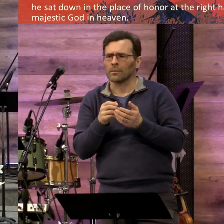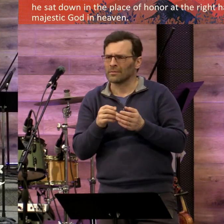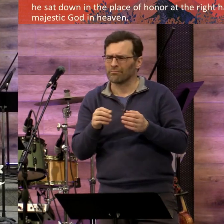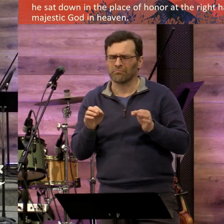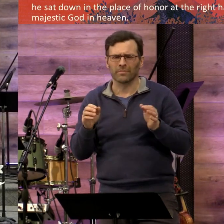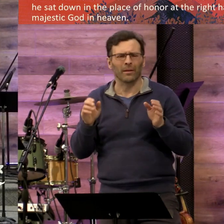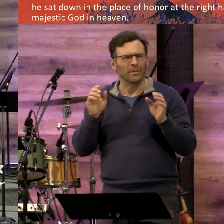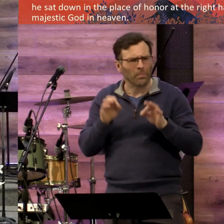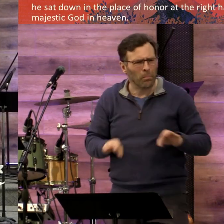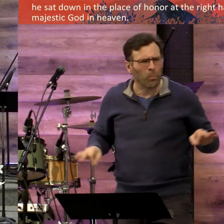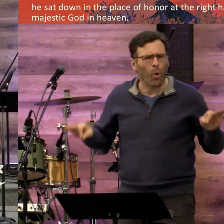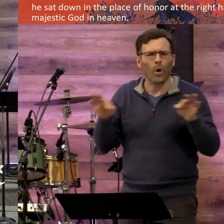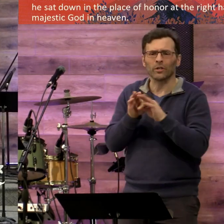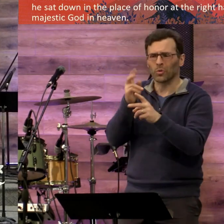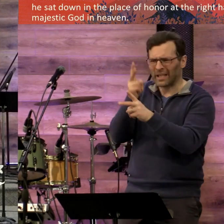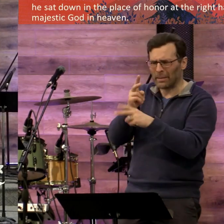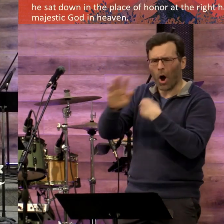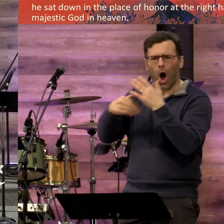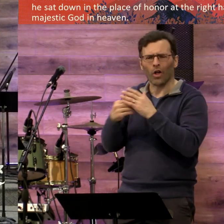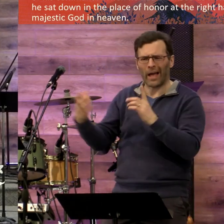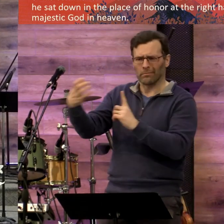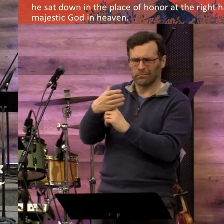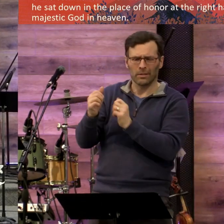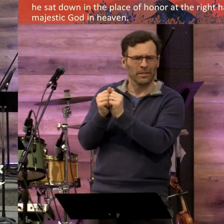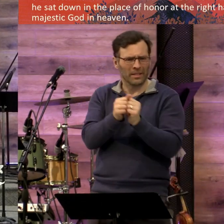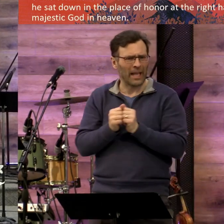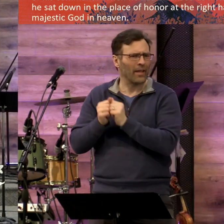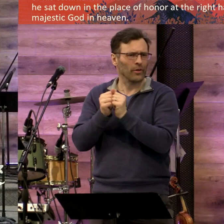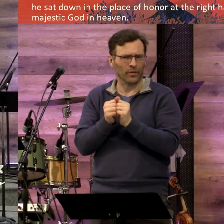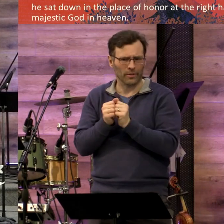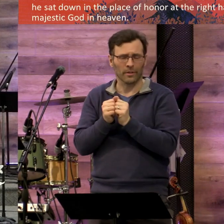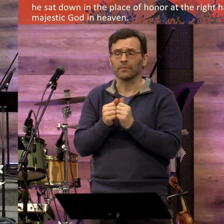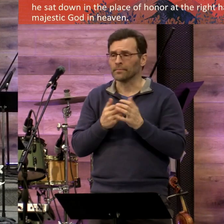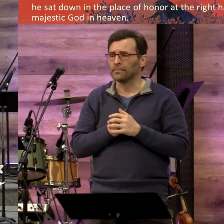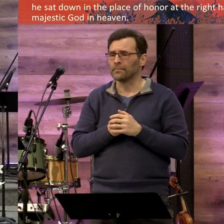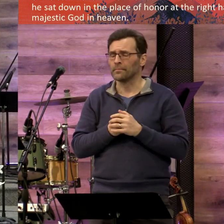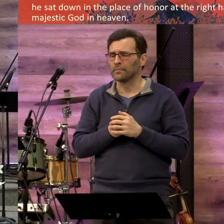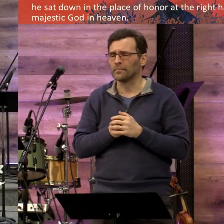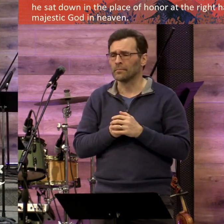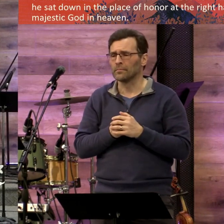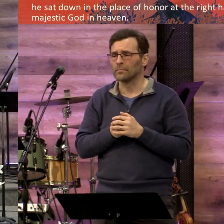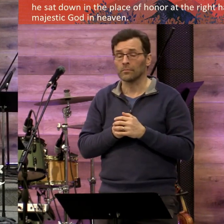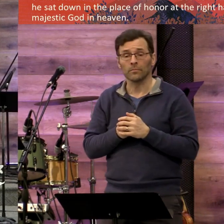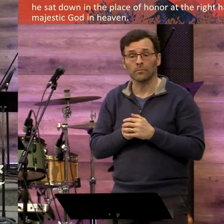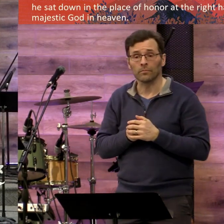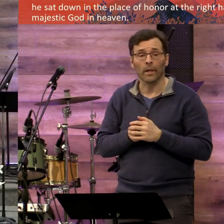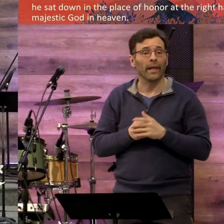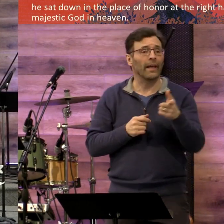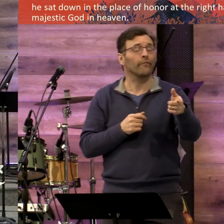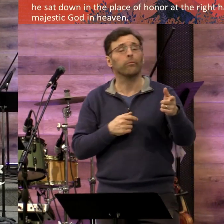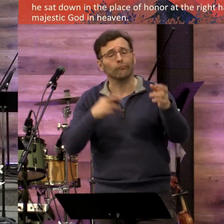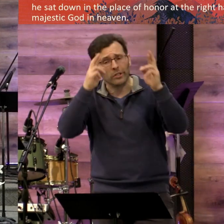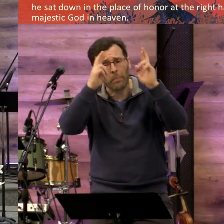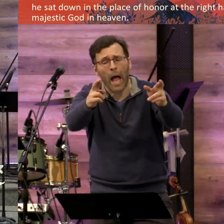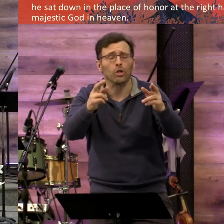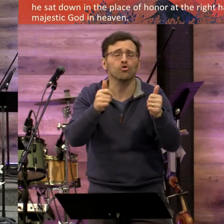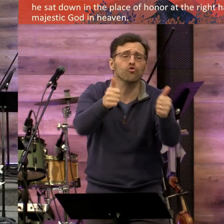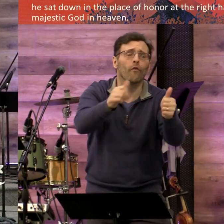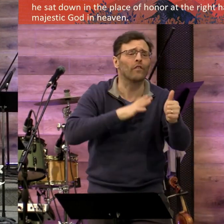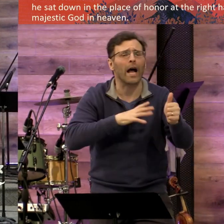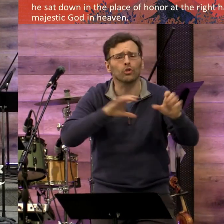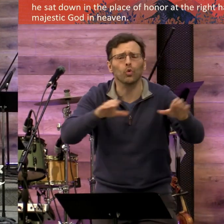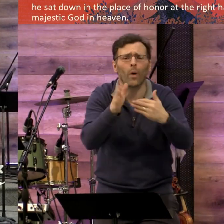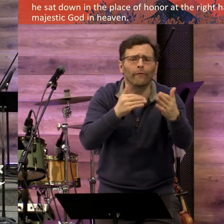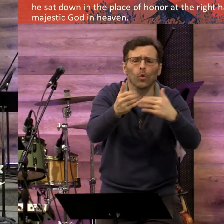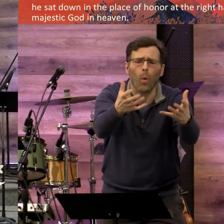flimsy affection that is utterly lacking in substance. "You do you" sounds nice. It sounds